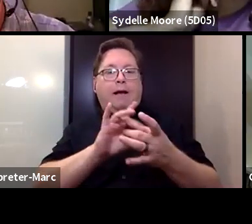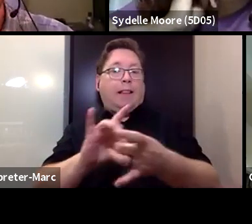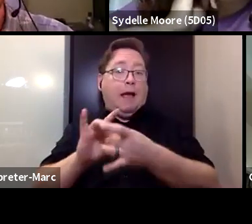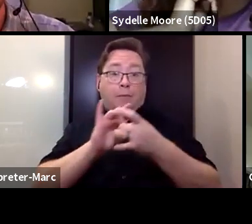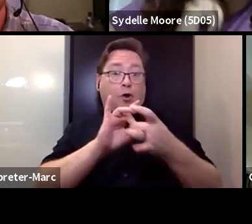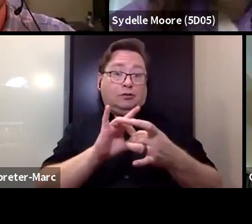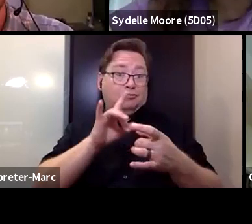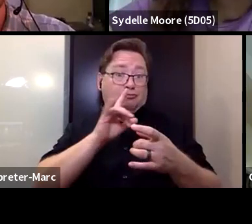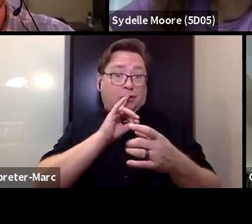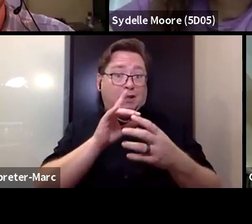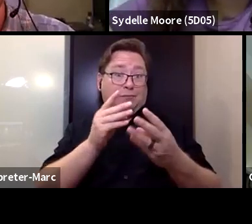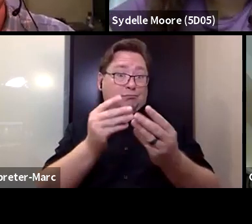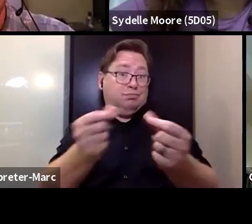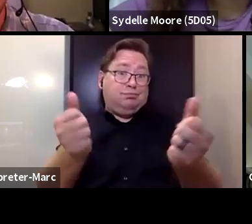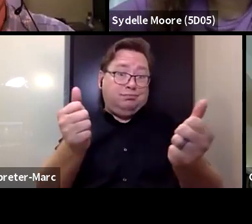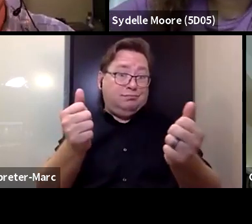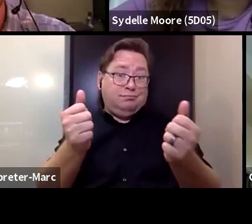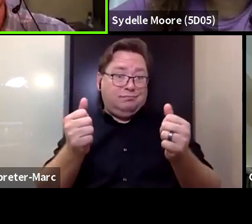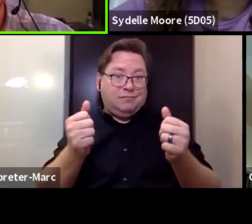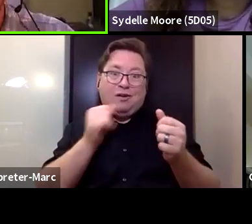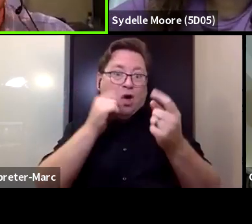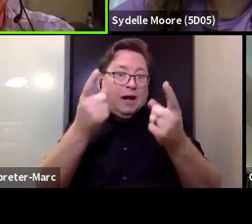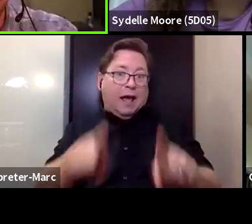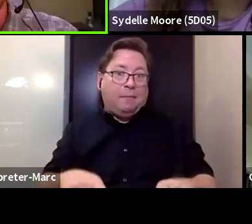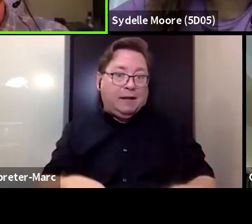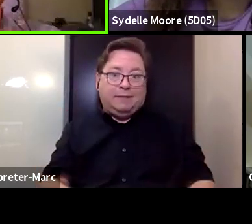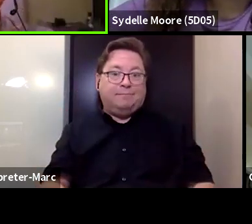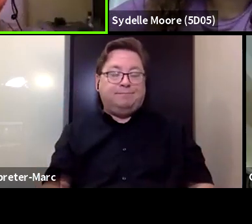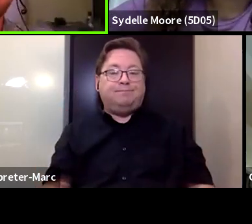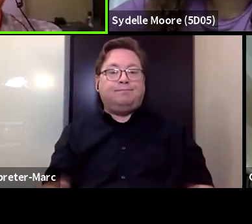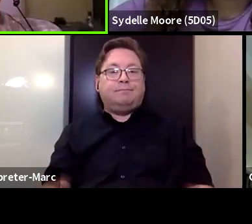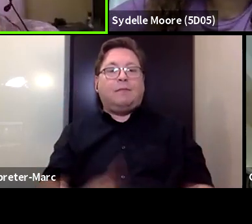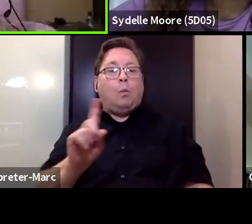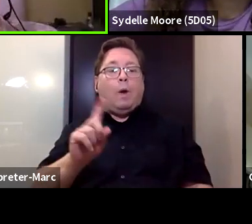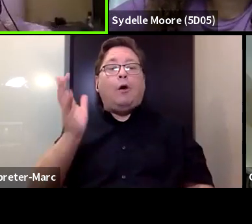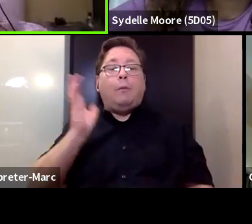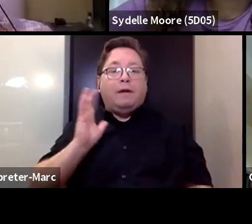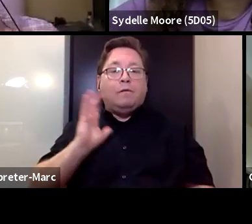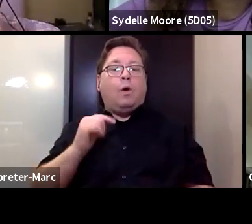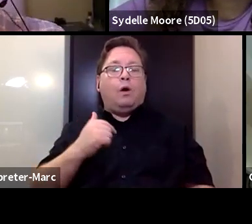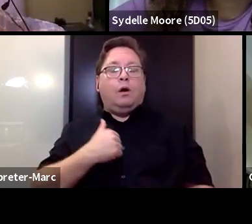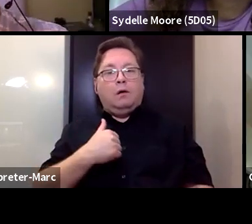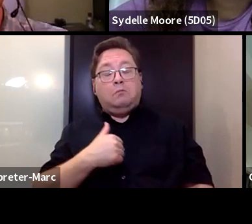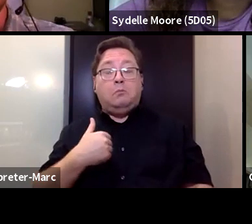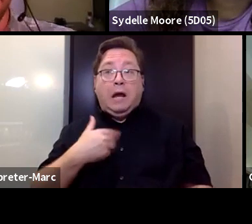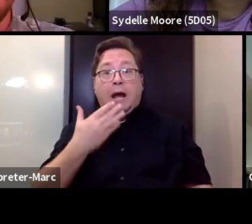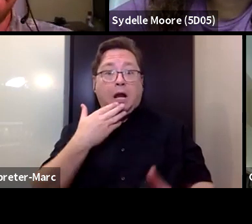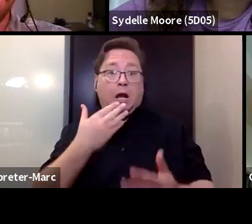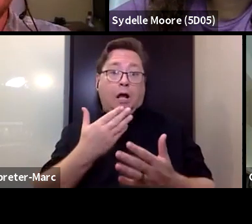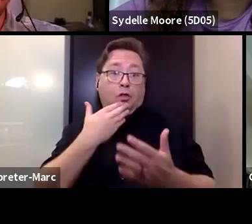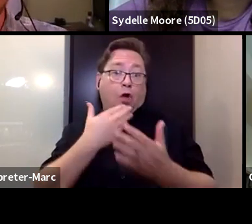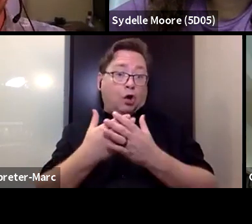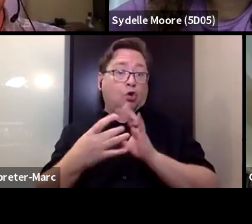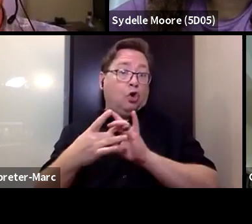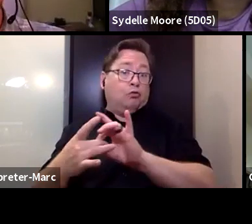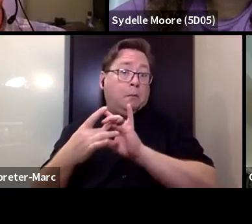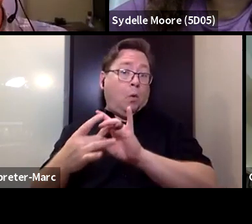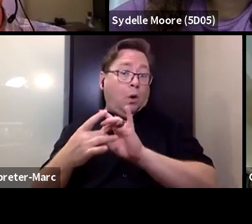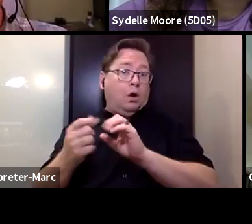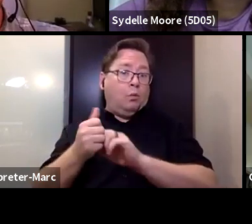or virtually not happening. Non-existent. Whereas before we had what I thought was a good rapport with the